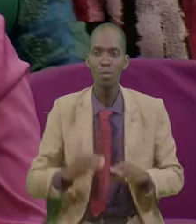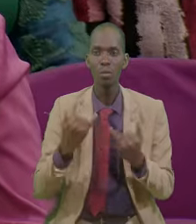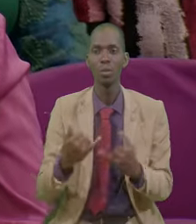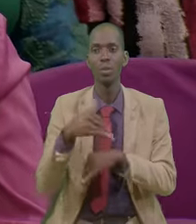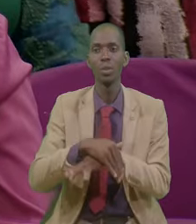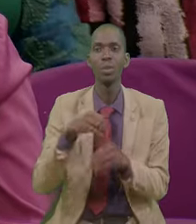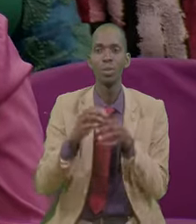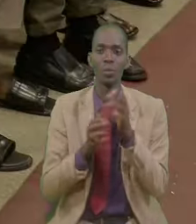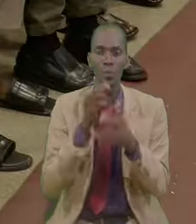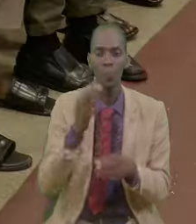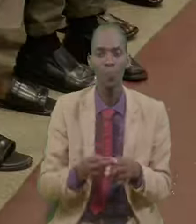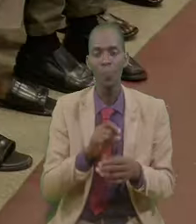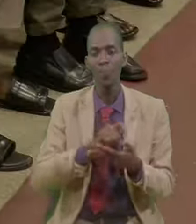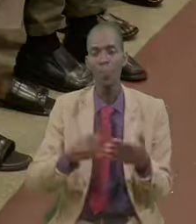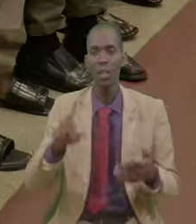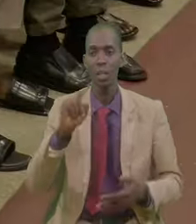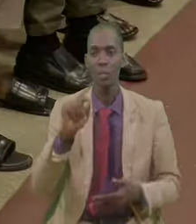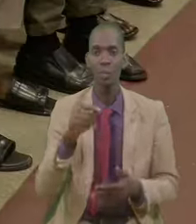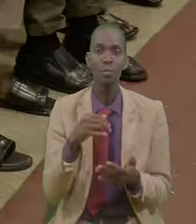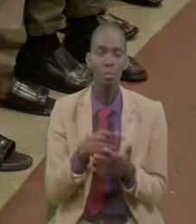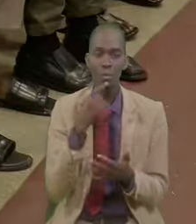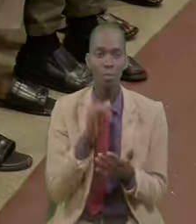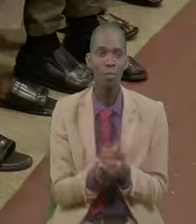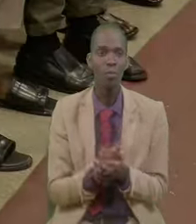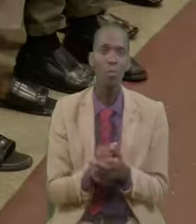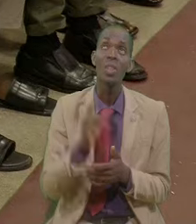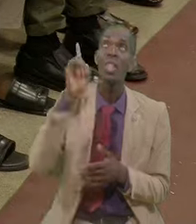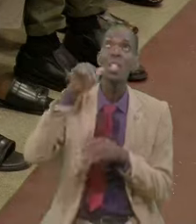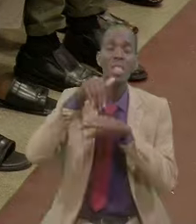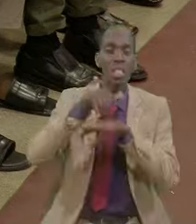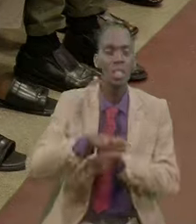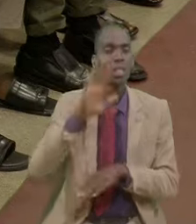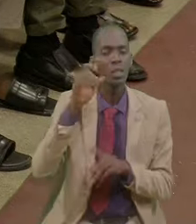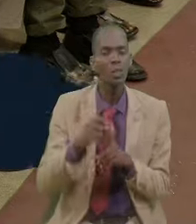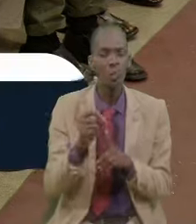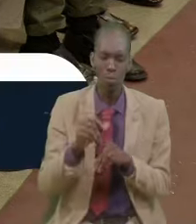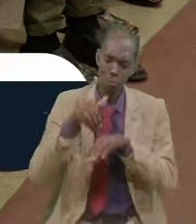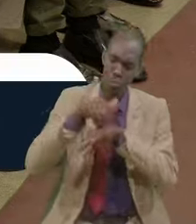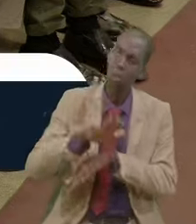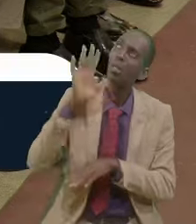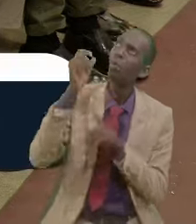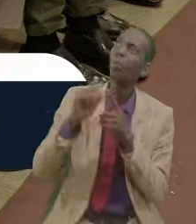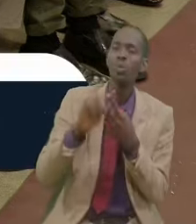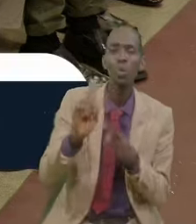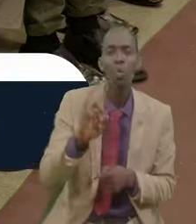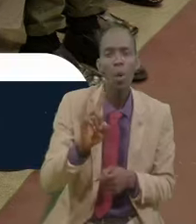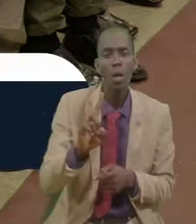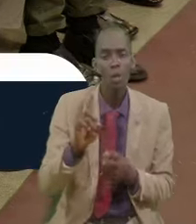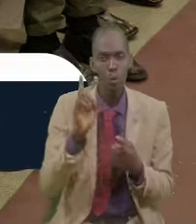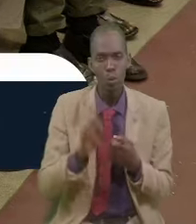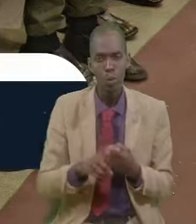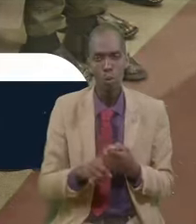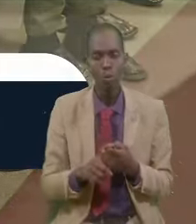Verse 20 of that same Psalm 107, he sent his word. Where is he sending the word tonight? He sent his